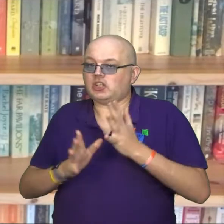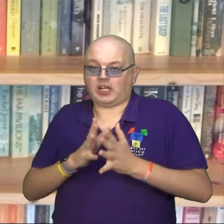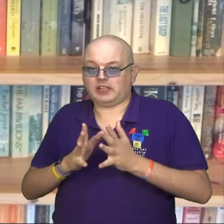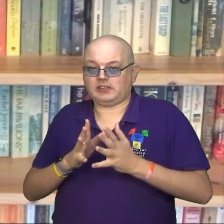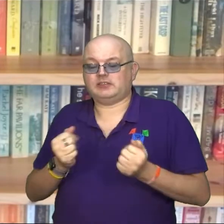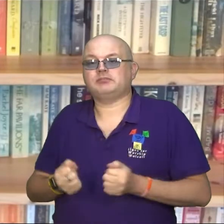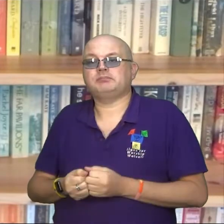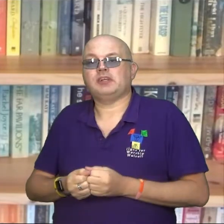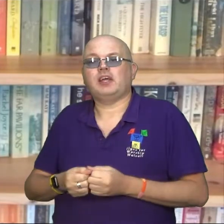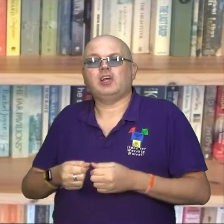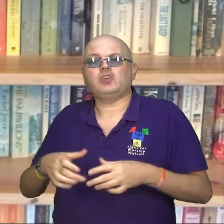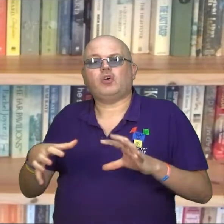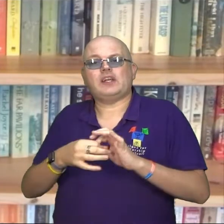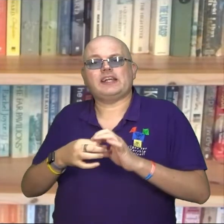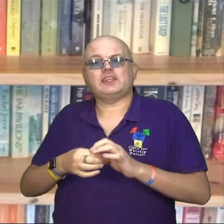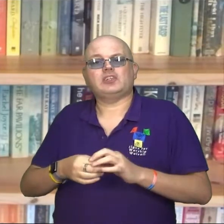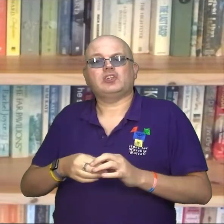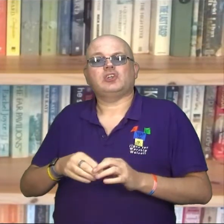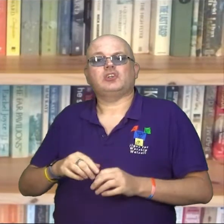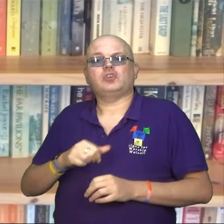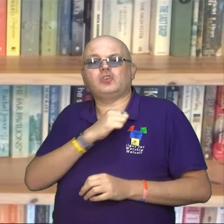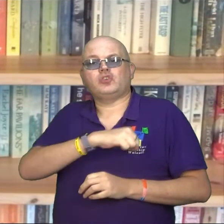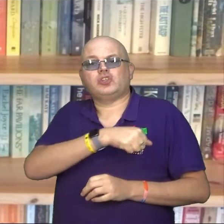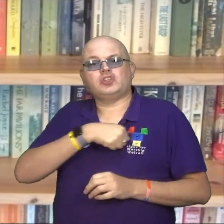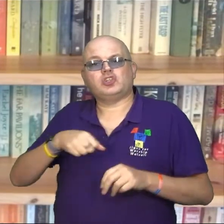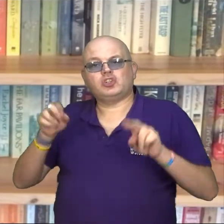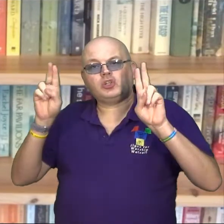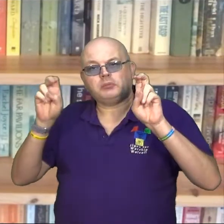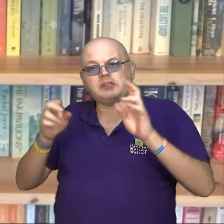Christian perspective, available for all ages.